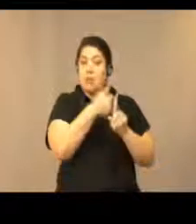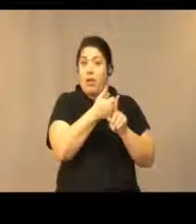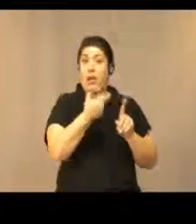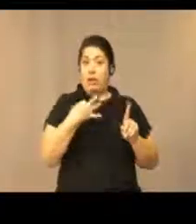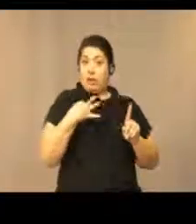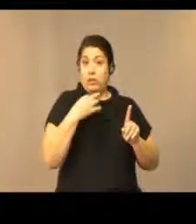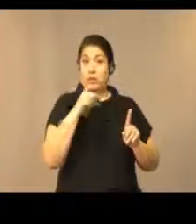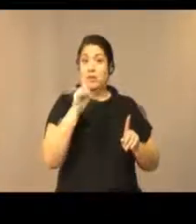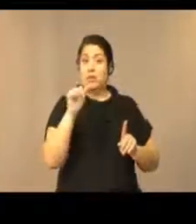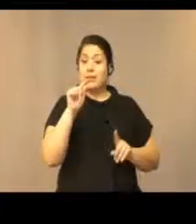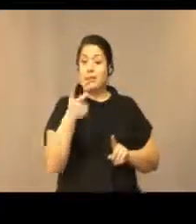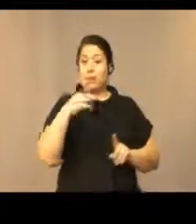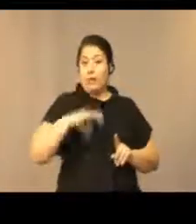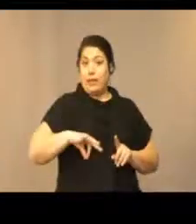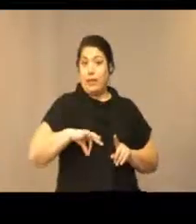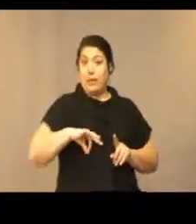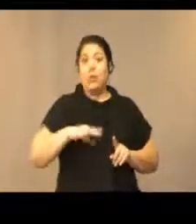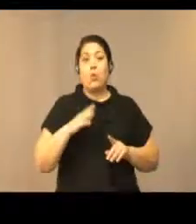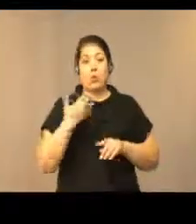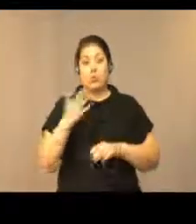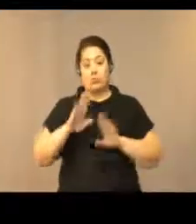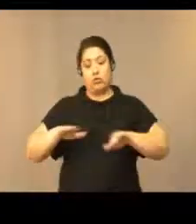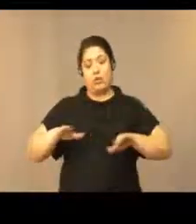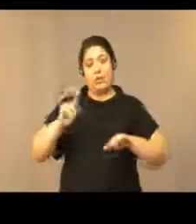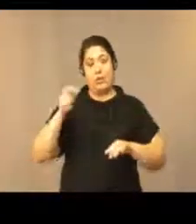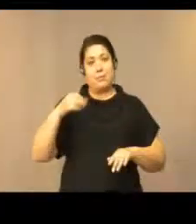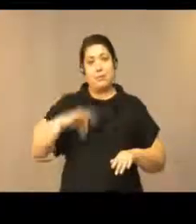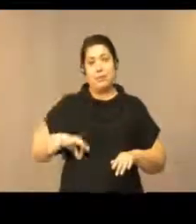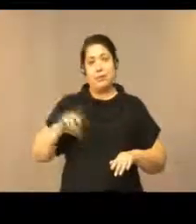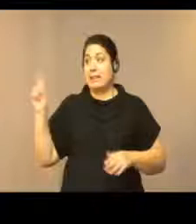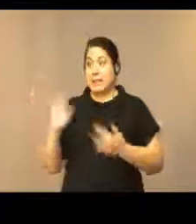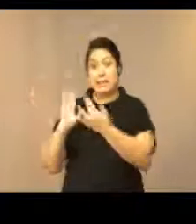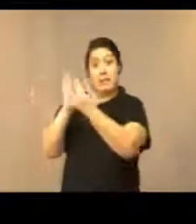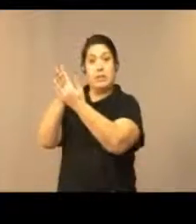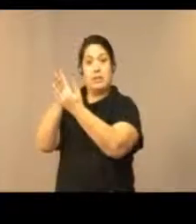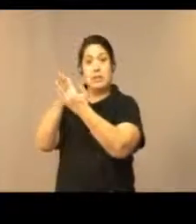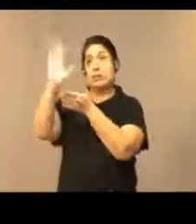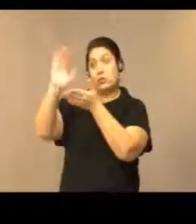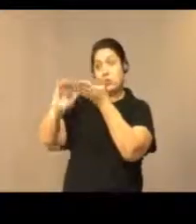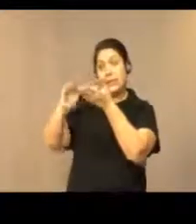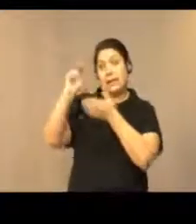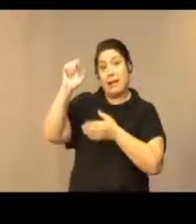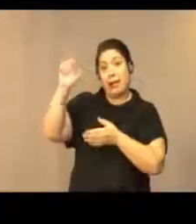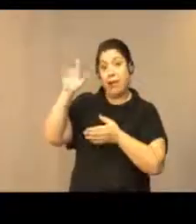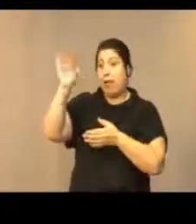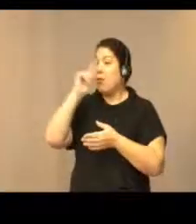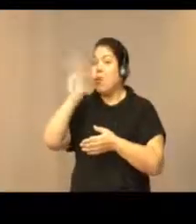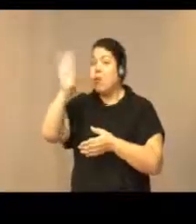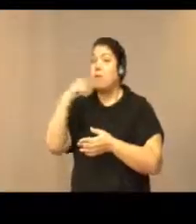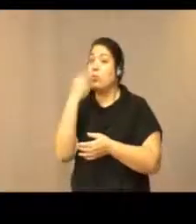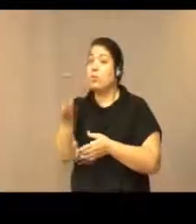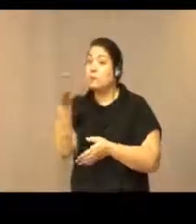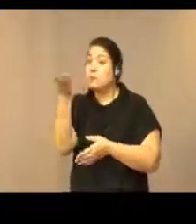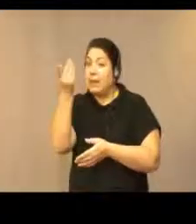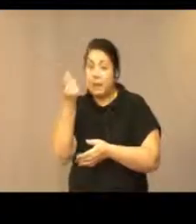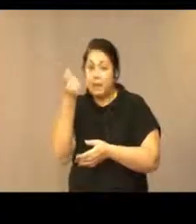child tax benefit. Neil, can you speak in our up? Neil? Oh, sorry. Can you speak up? Because we're